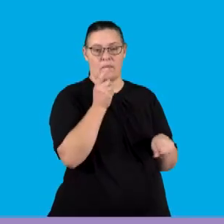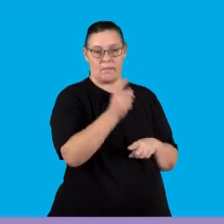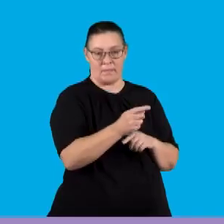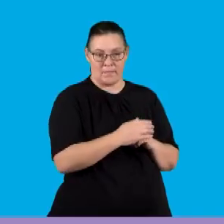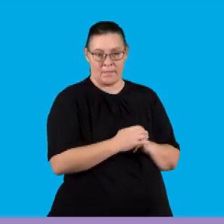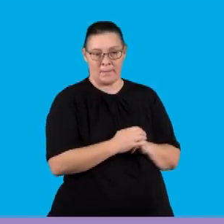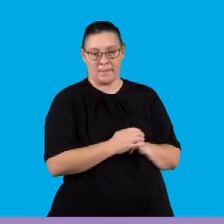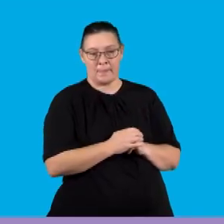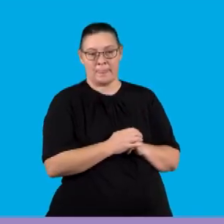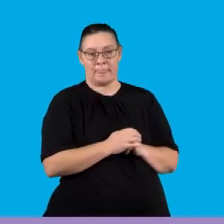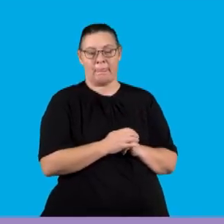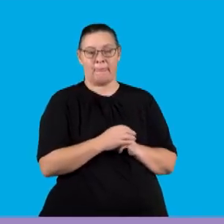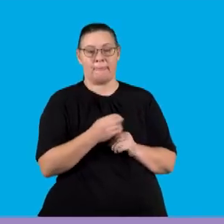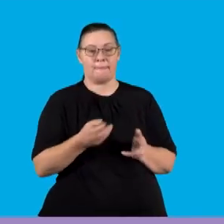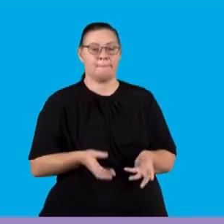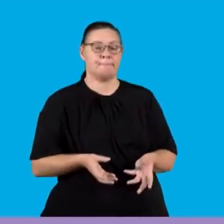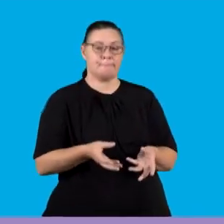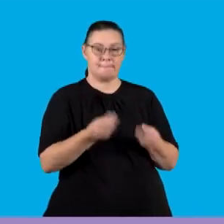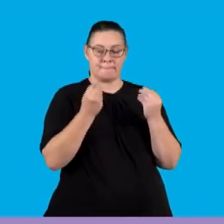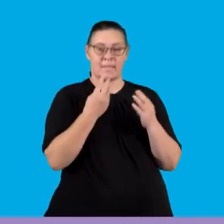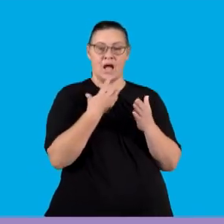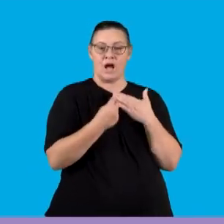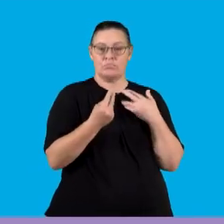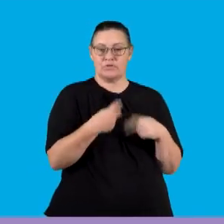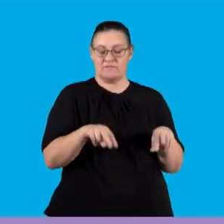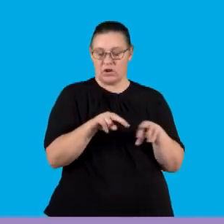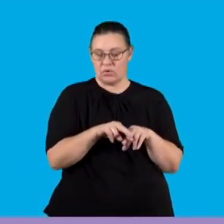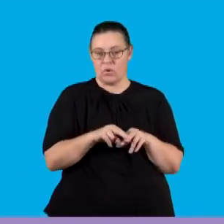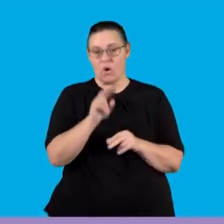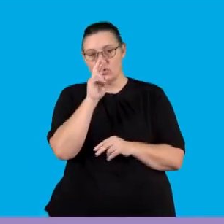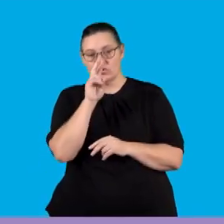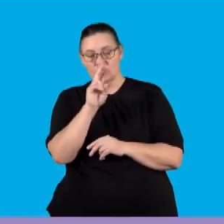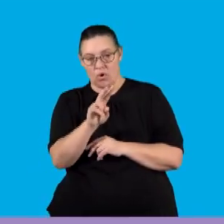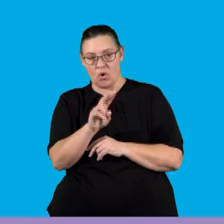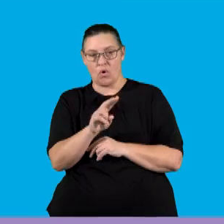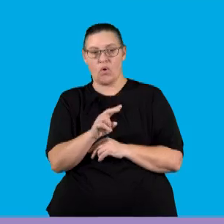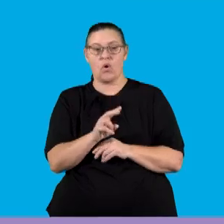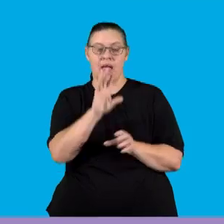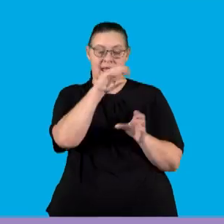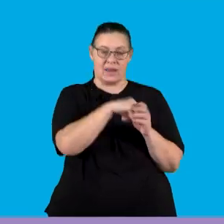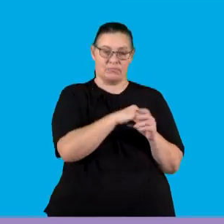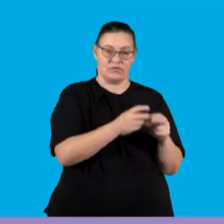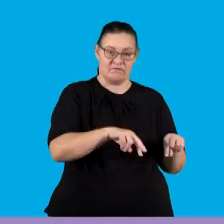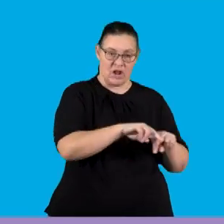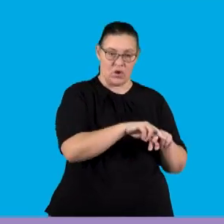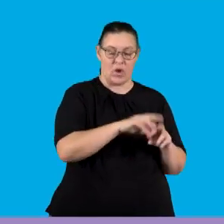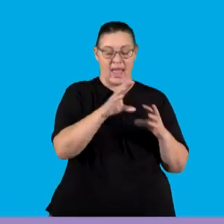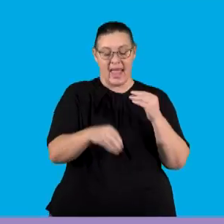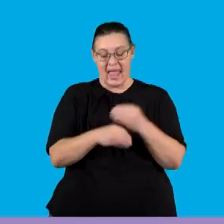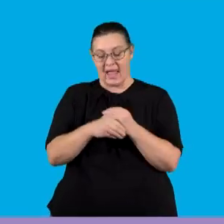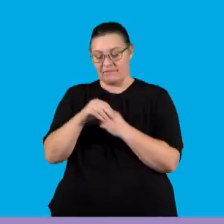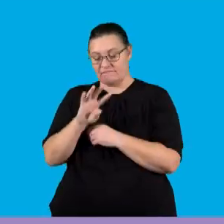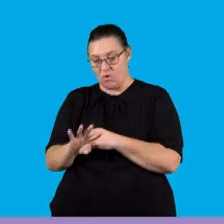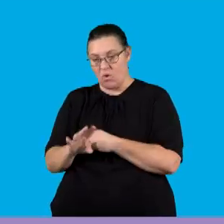this flow diagram. Now, for us to get these output values, we already saw that we took the input values, we added